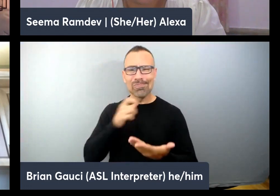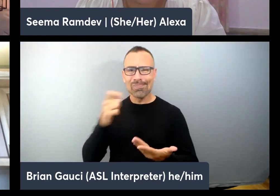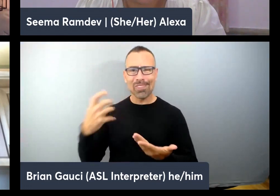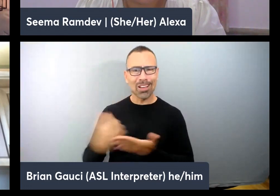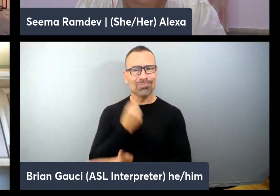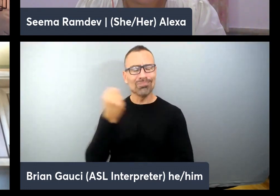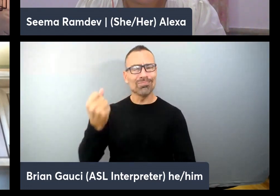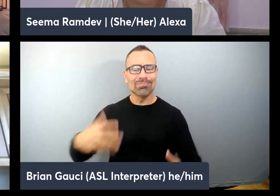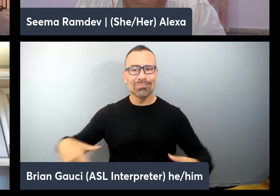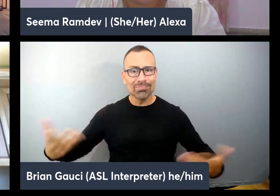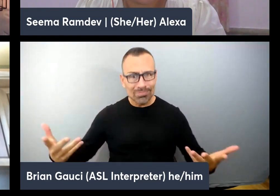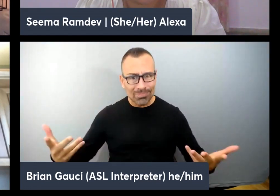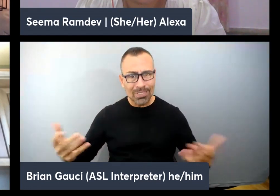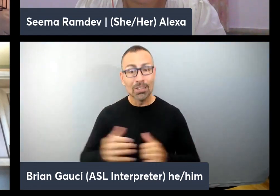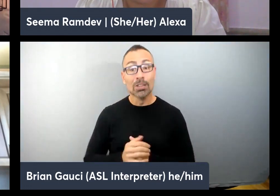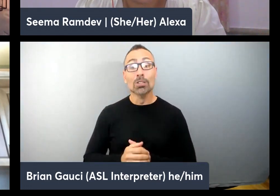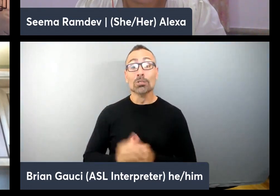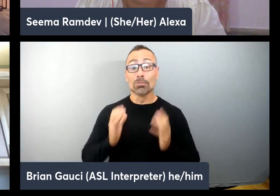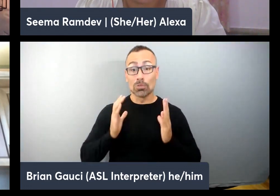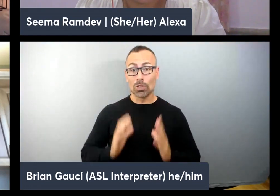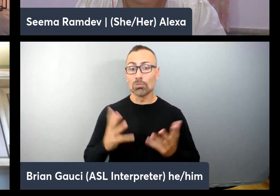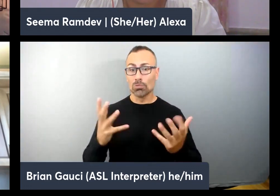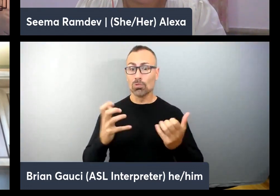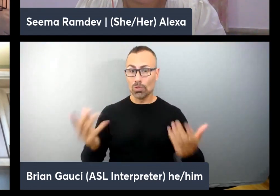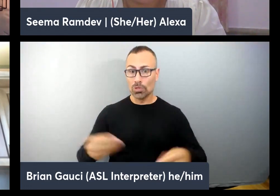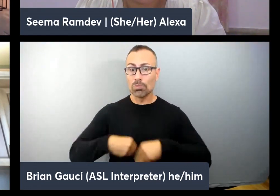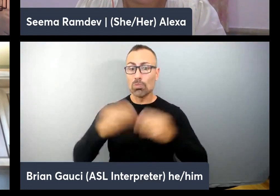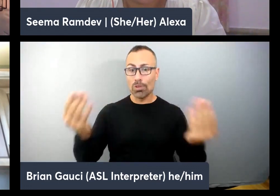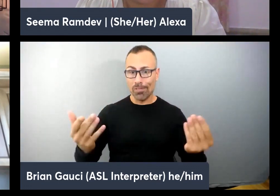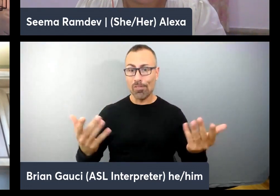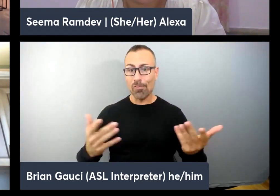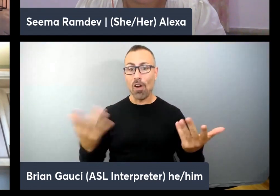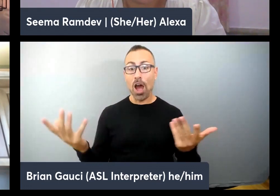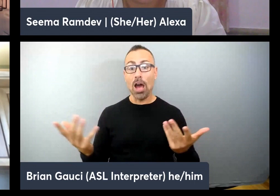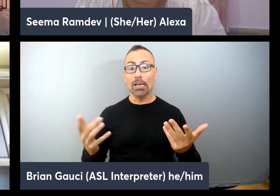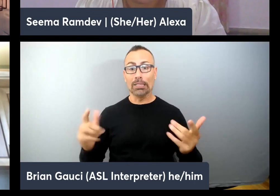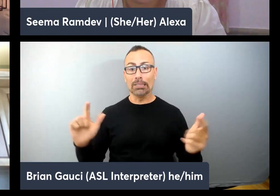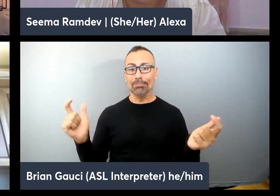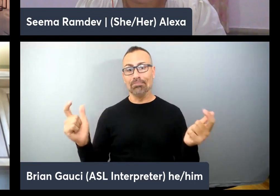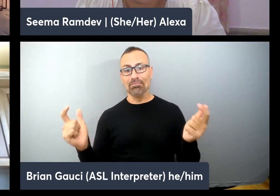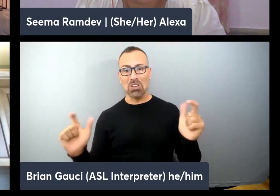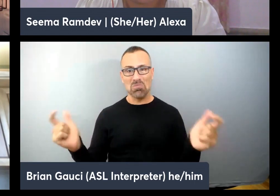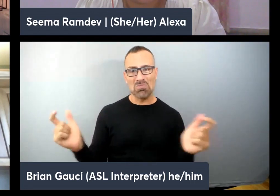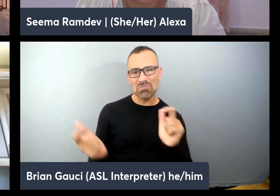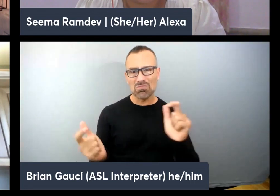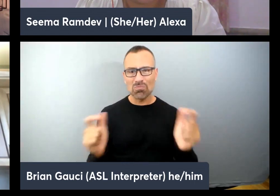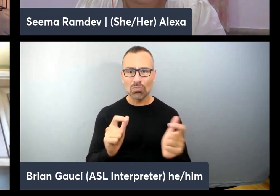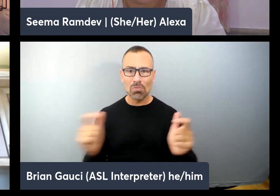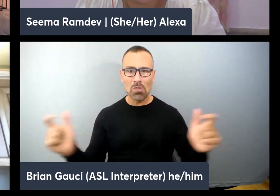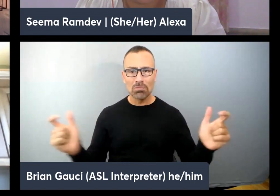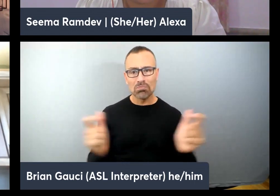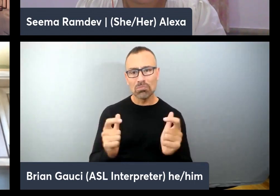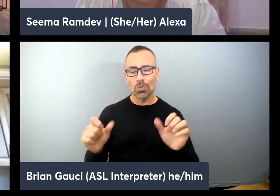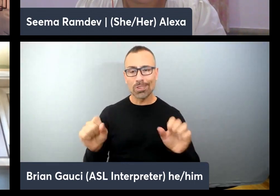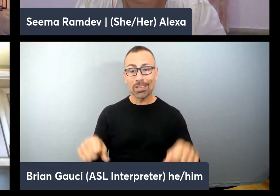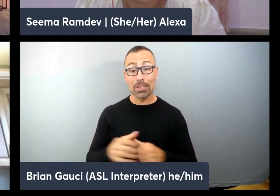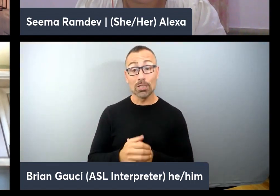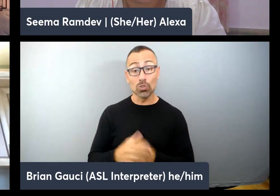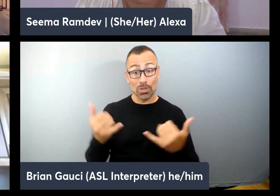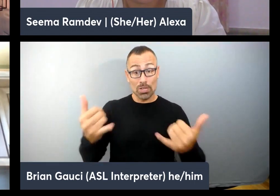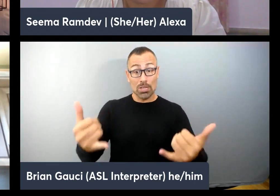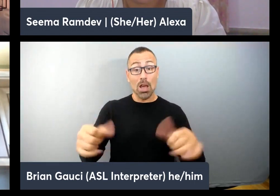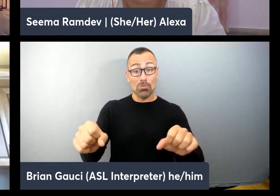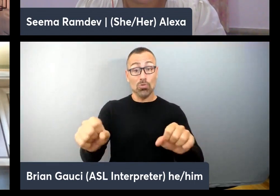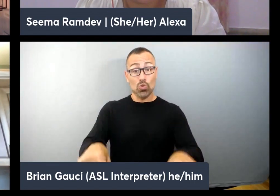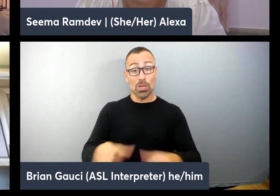wanted us to provide optimization for streaming workloads such that resources can scale down when stream volume